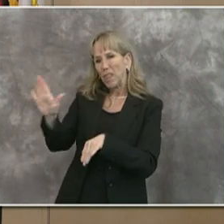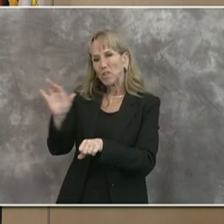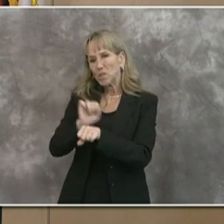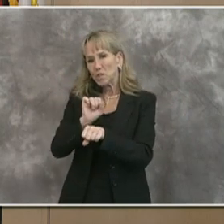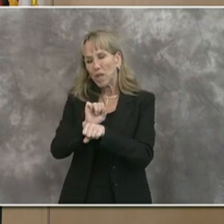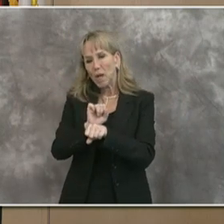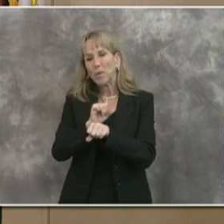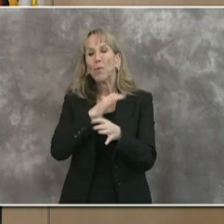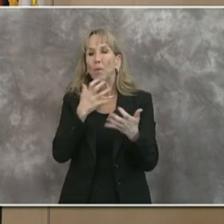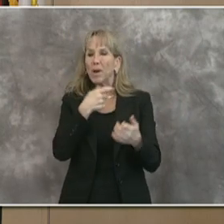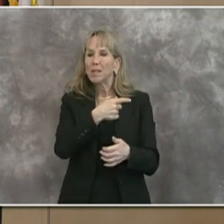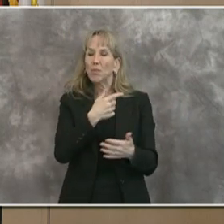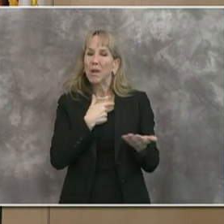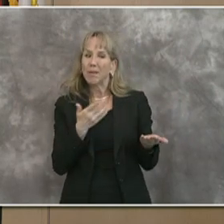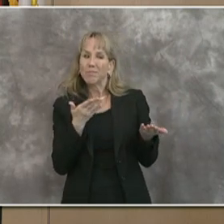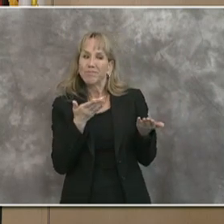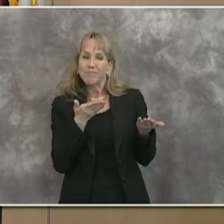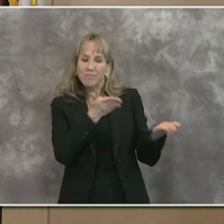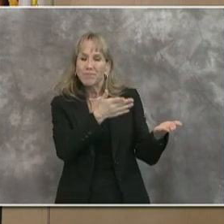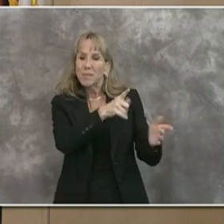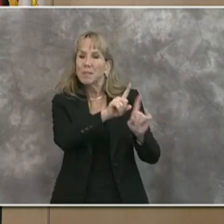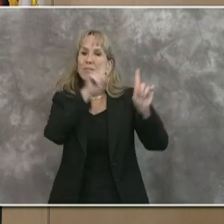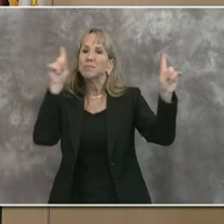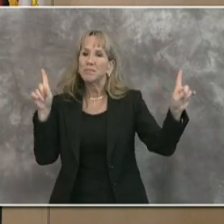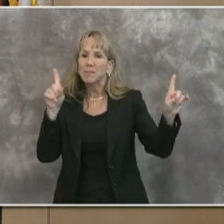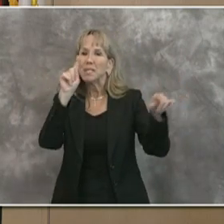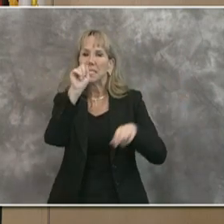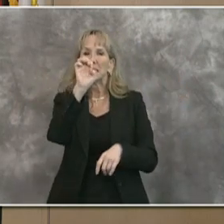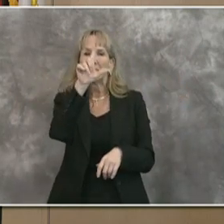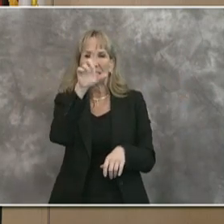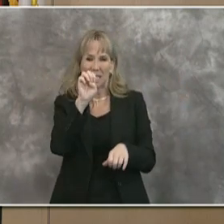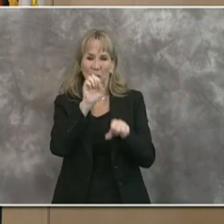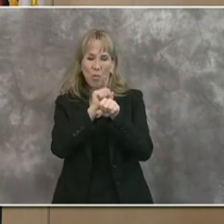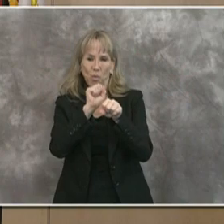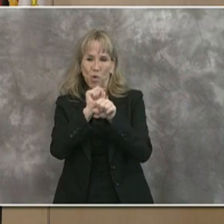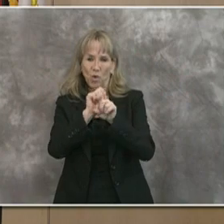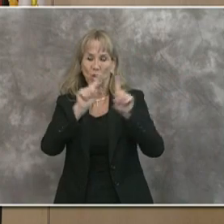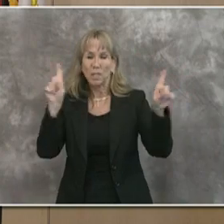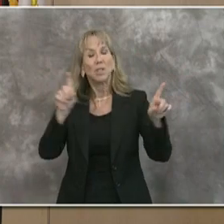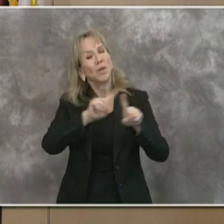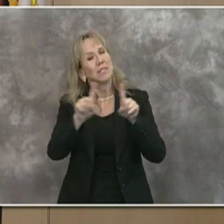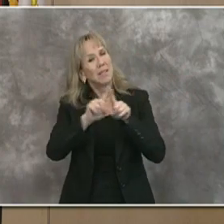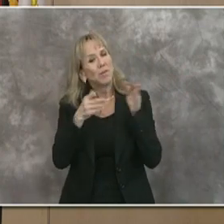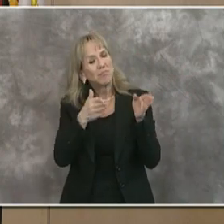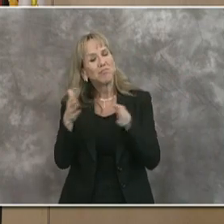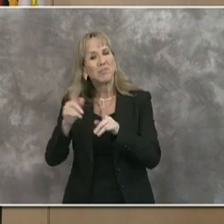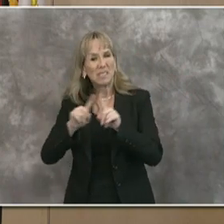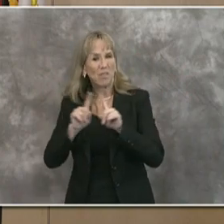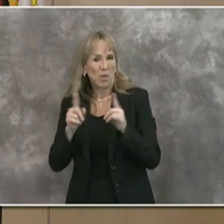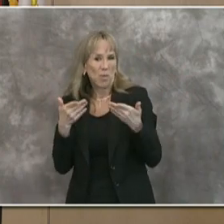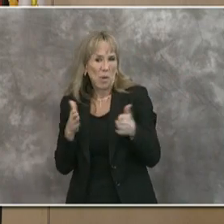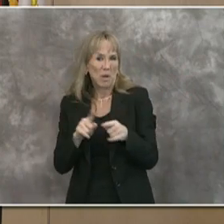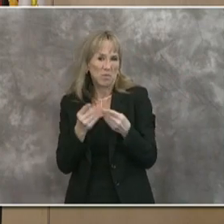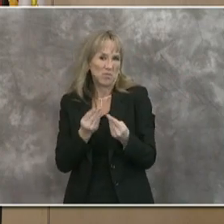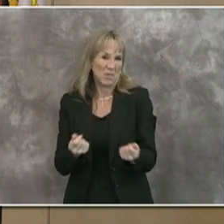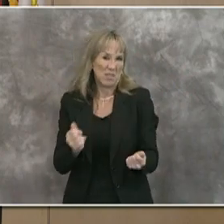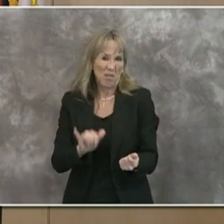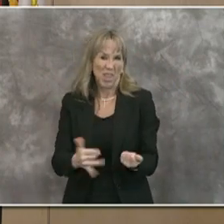asking them to telework. So there are different strategies and solutions.